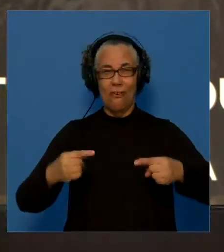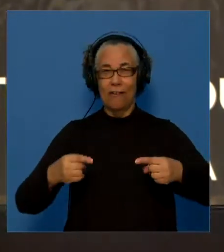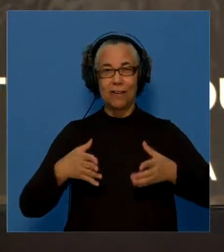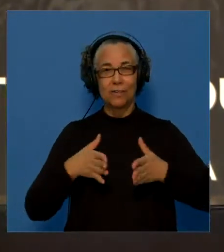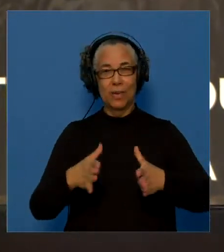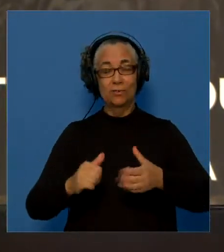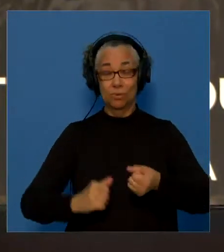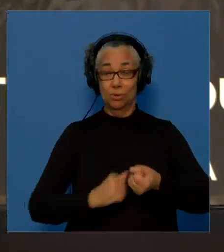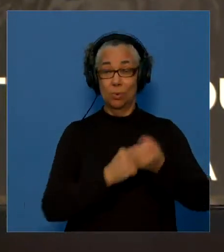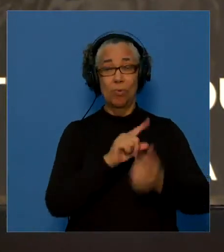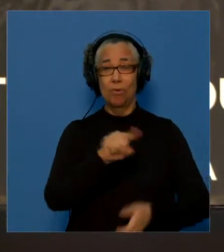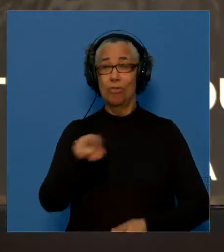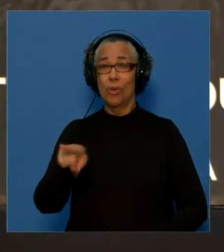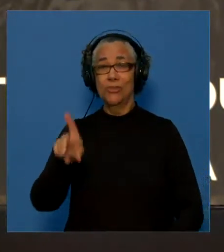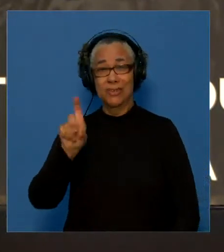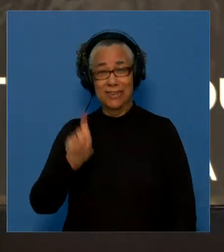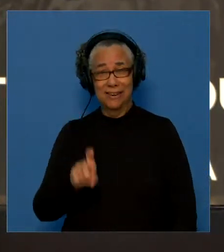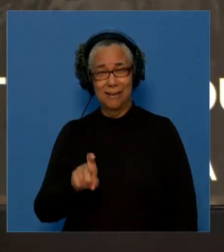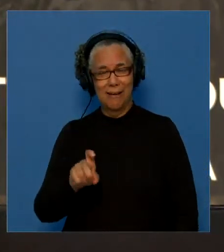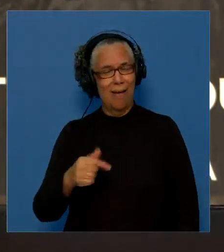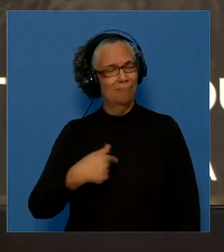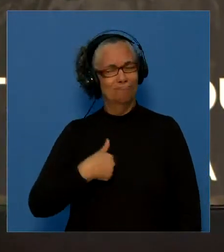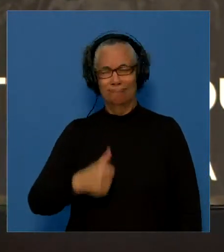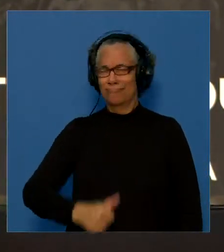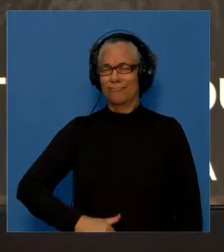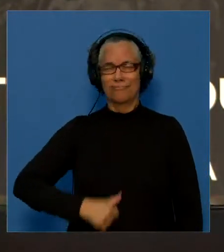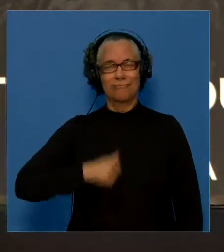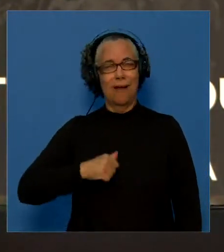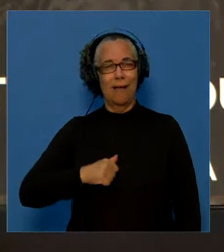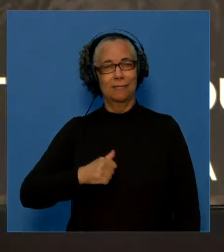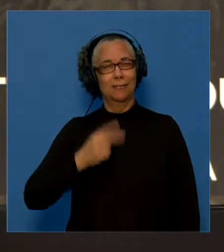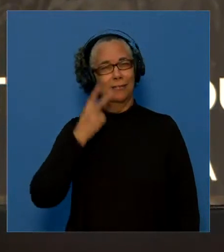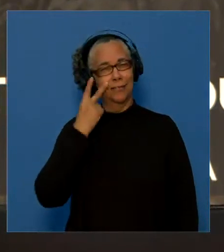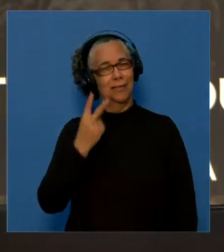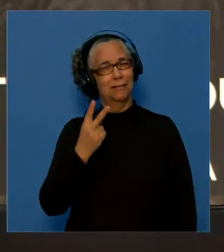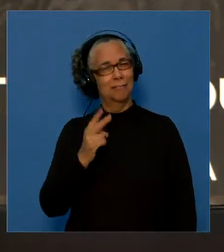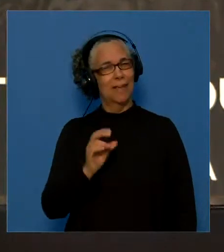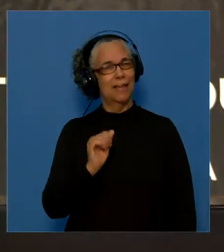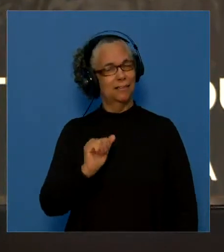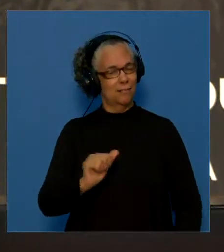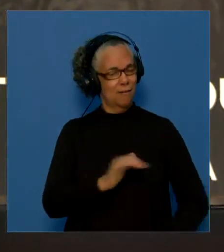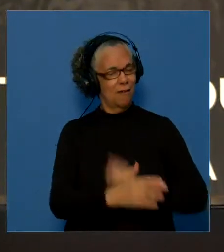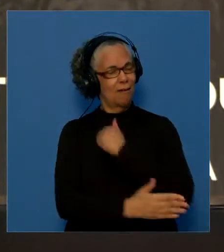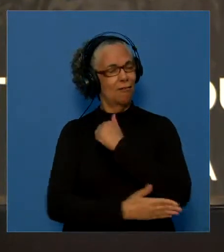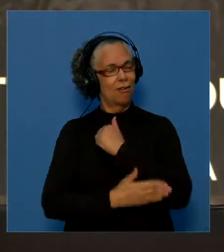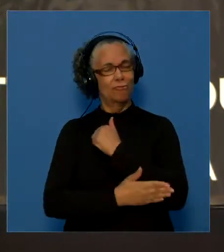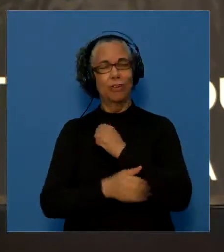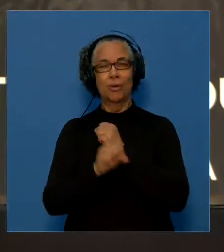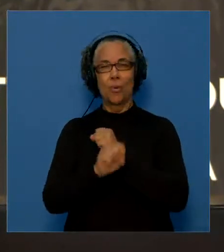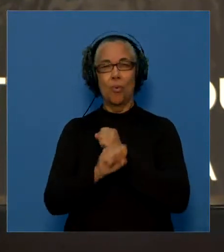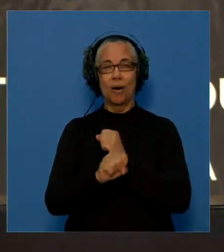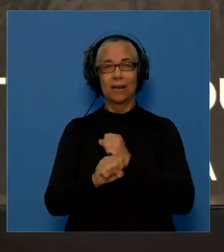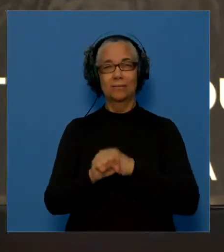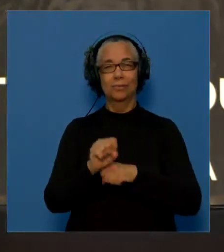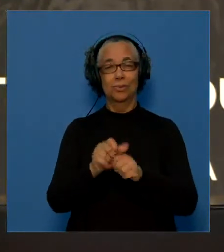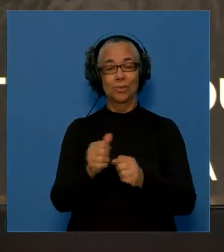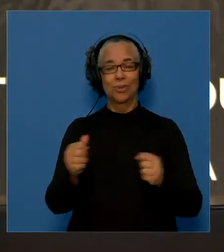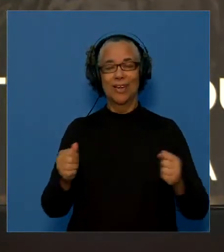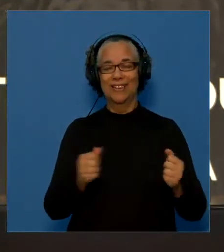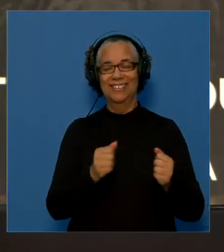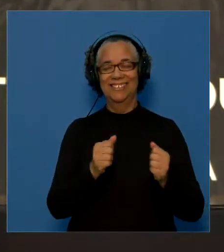those in need. It makes me incredibly proud to witness us as a country working together to provide this